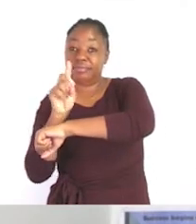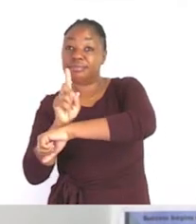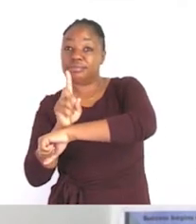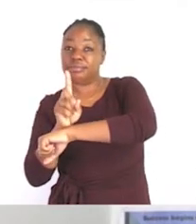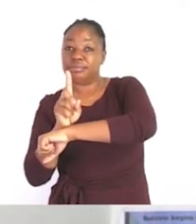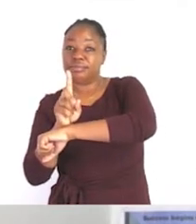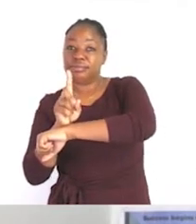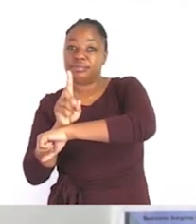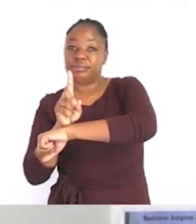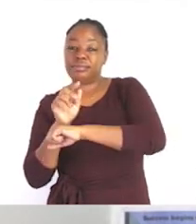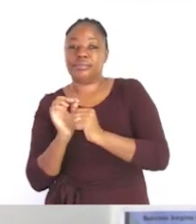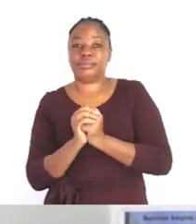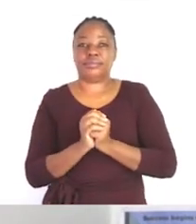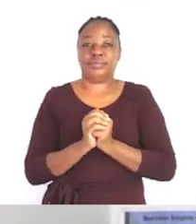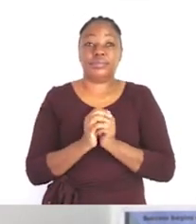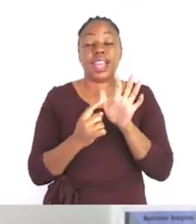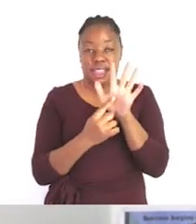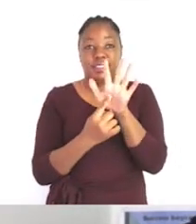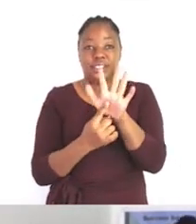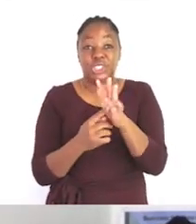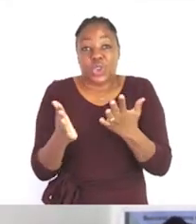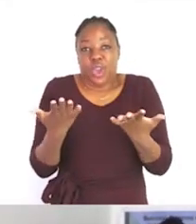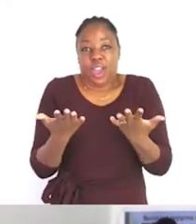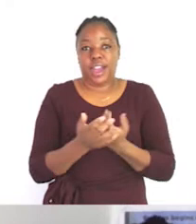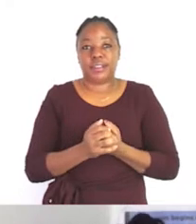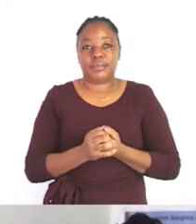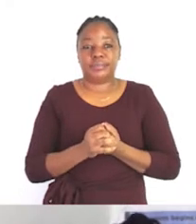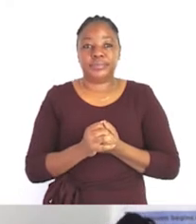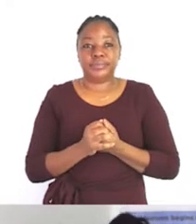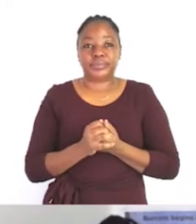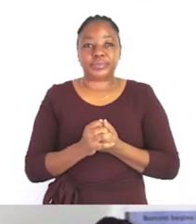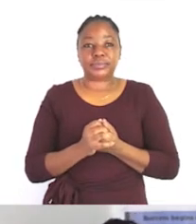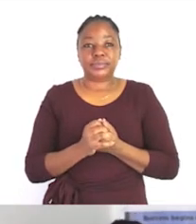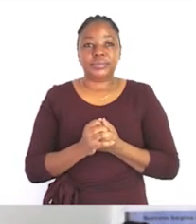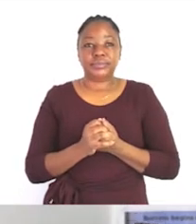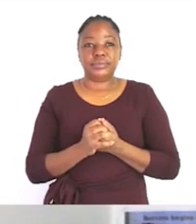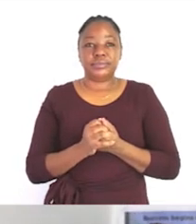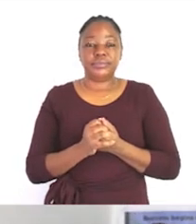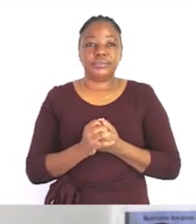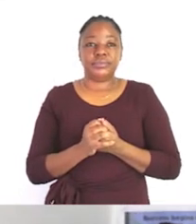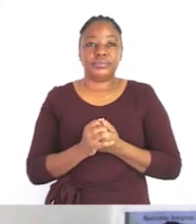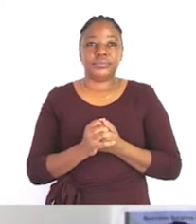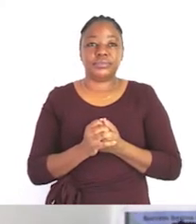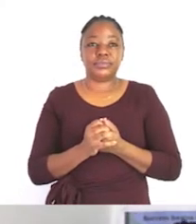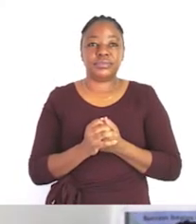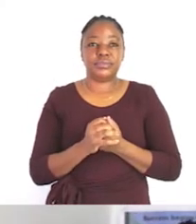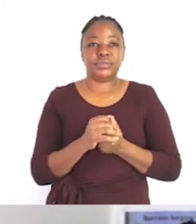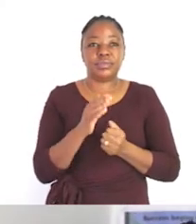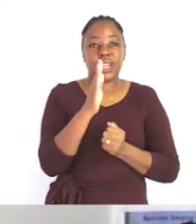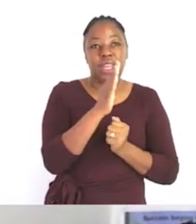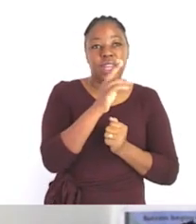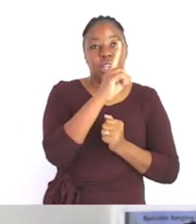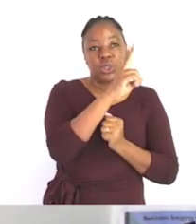way we're going to do it is what I would like to show you. We are going to start because we need to know how many numbers are in